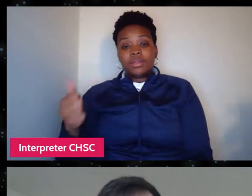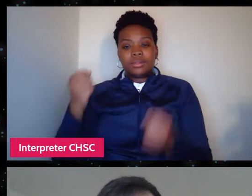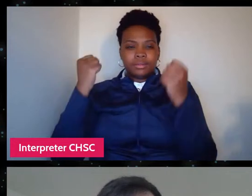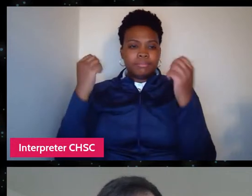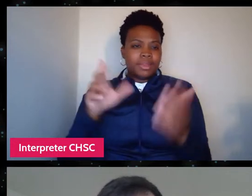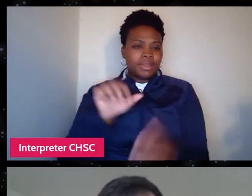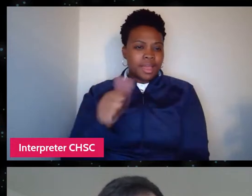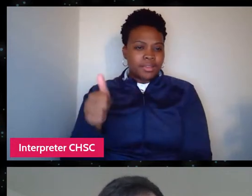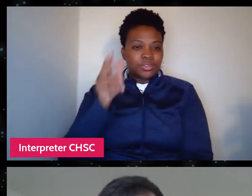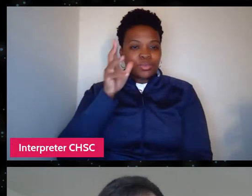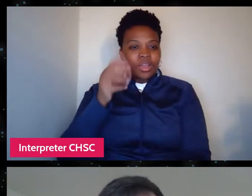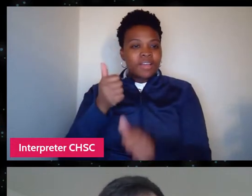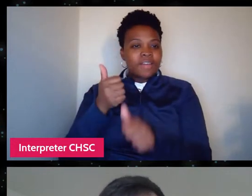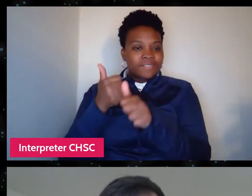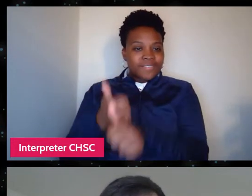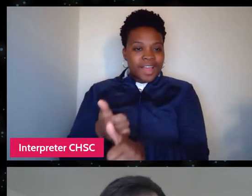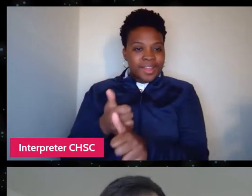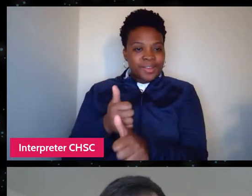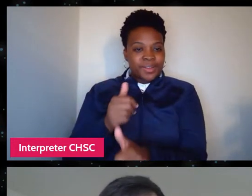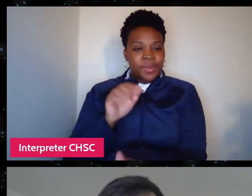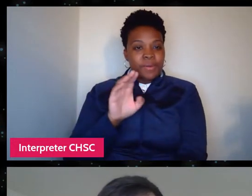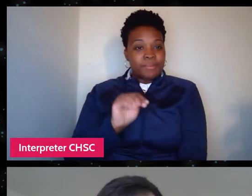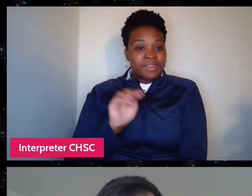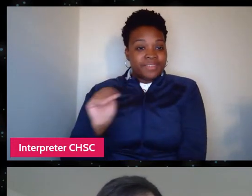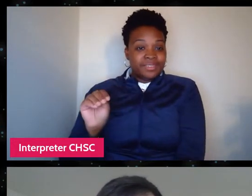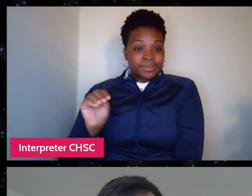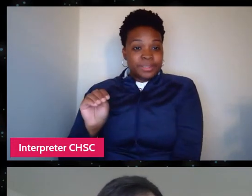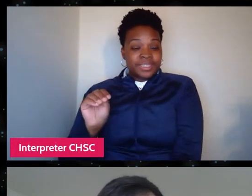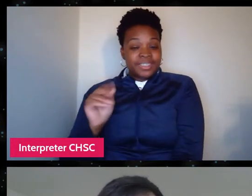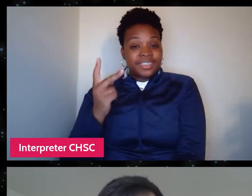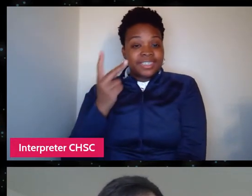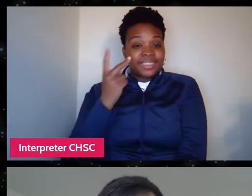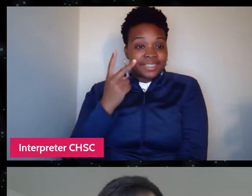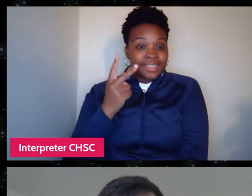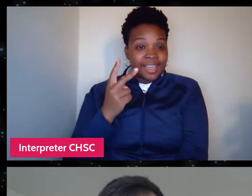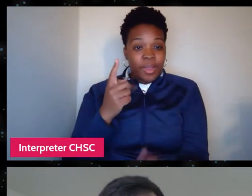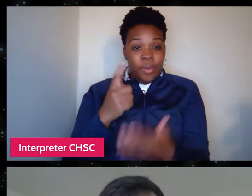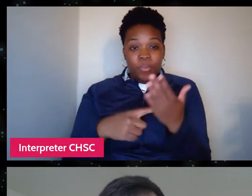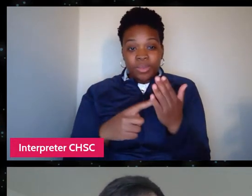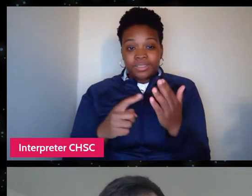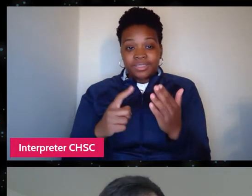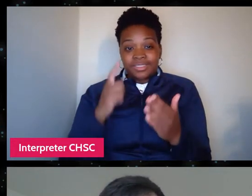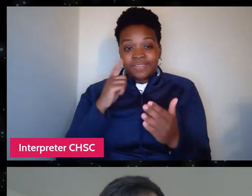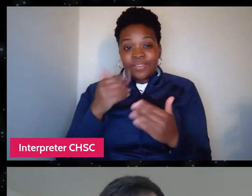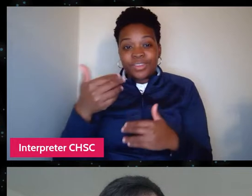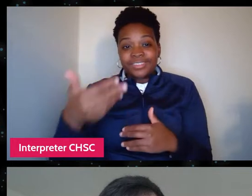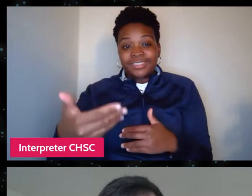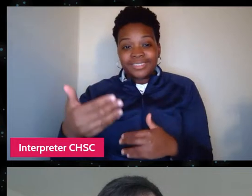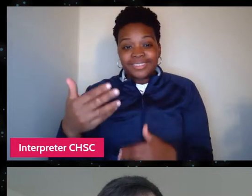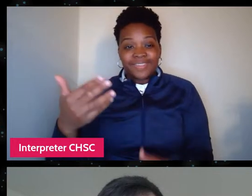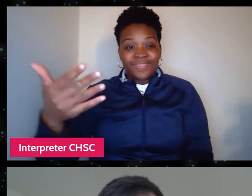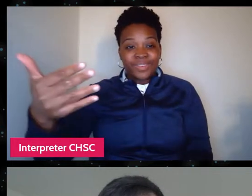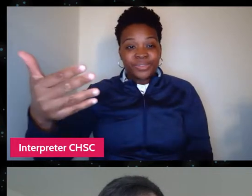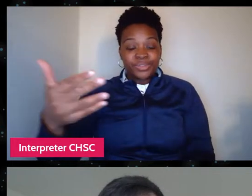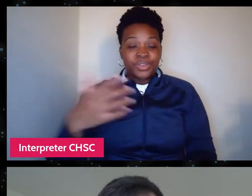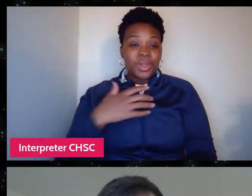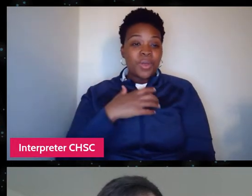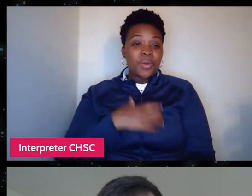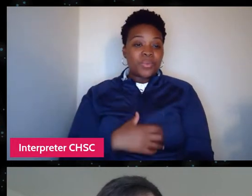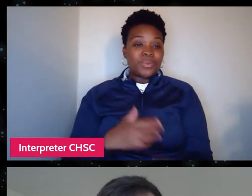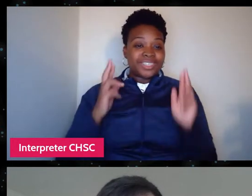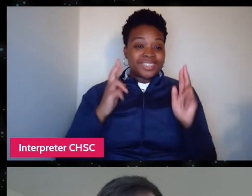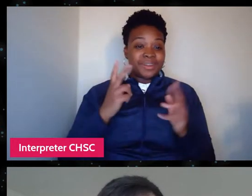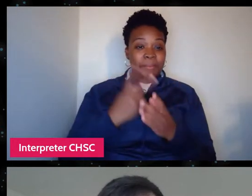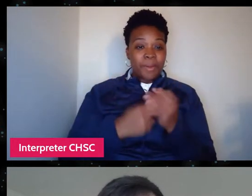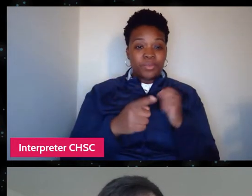others, will be following Memphis Meets to see what you guys have in store for us in the future. Wishing you both all the